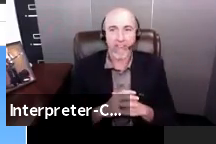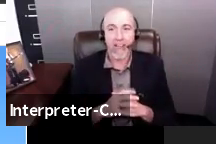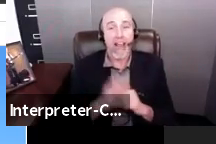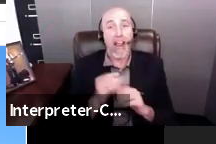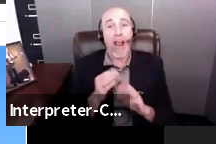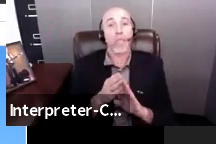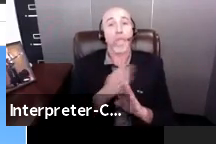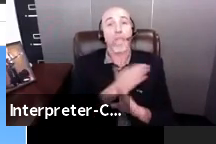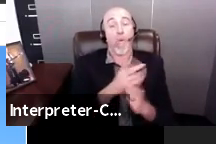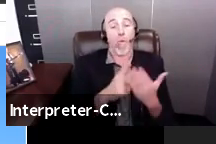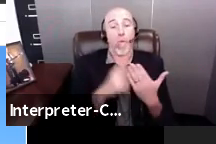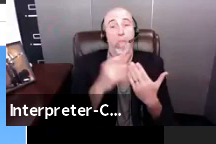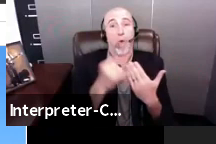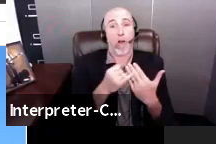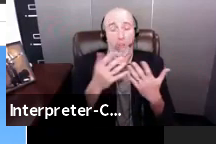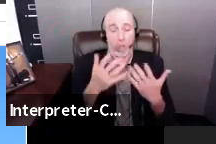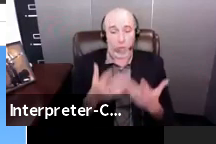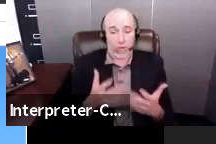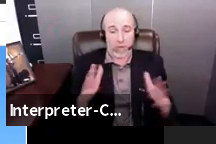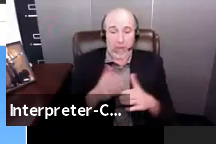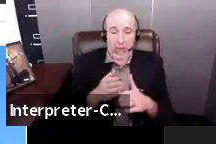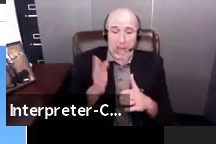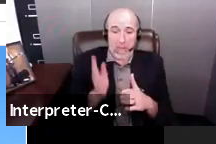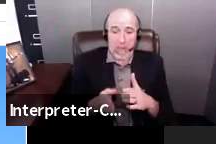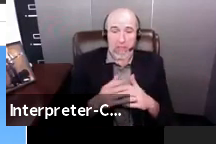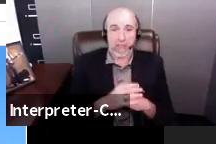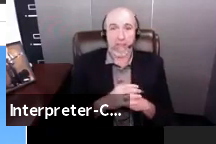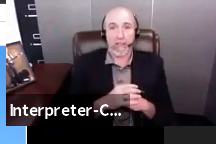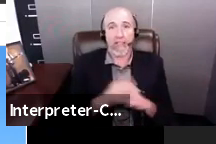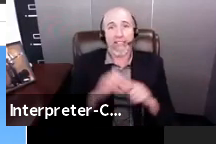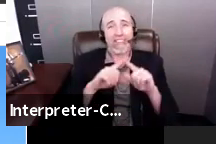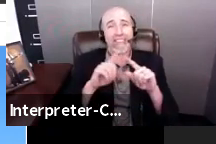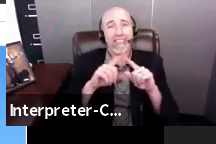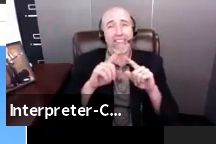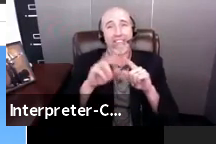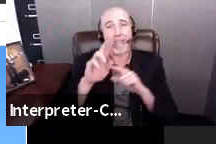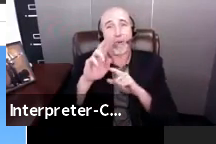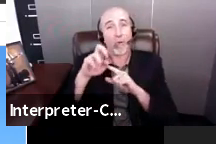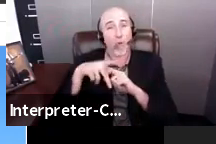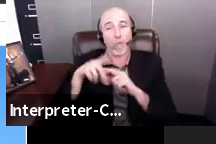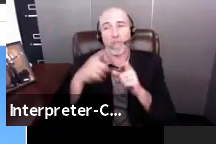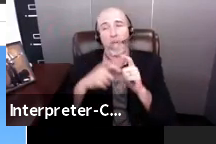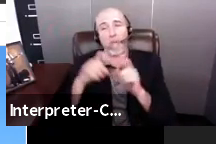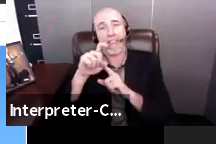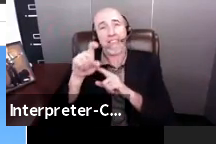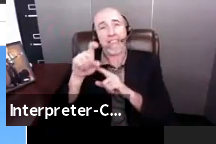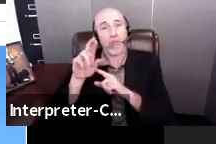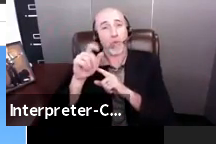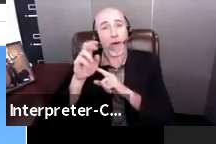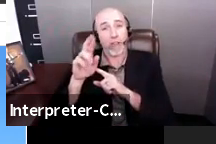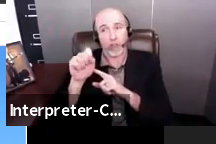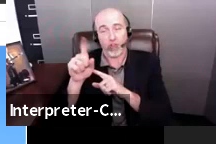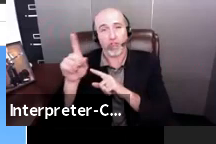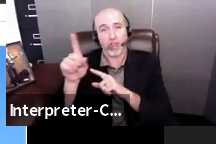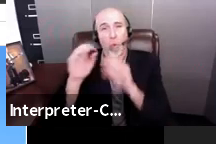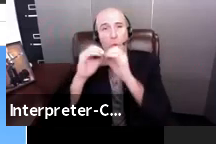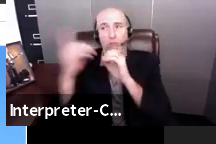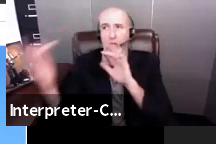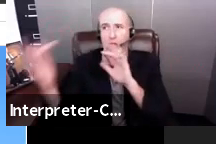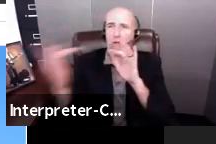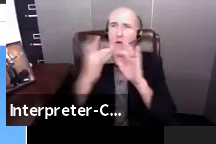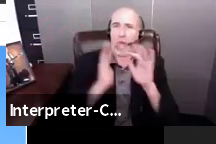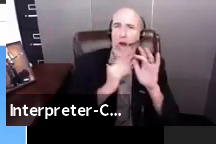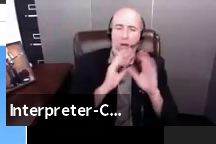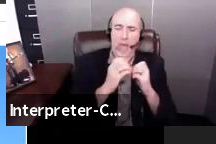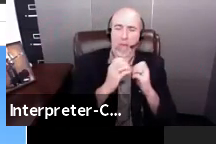before the project was complete, reps from the Texas Rangers organization contacted our committee to ask